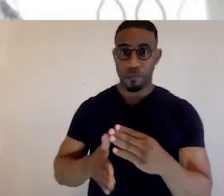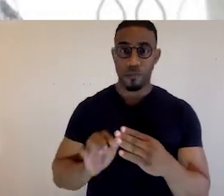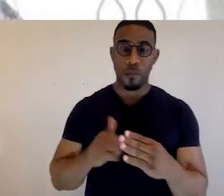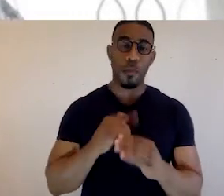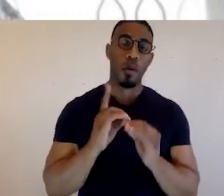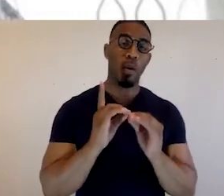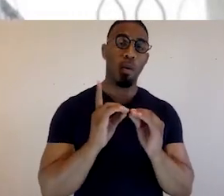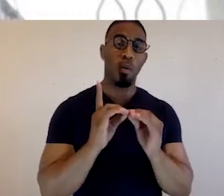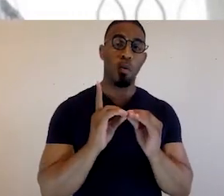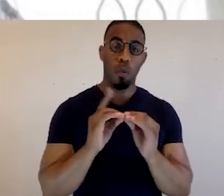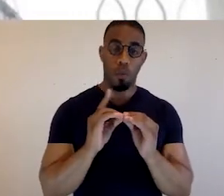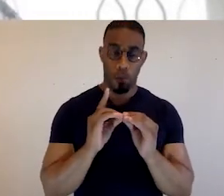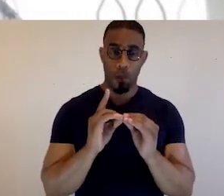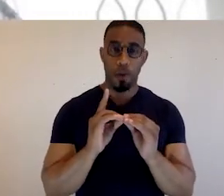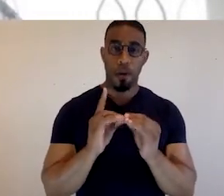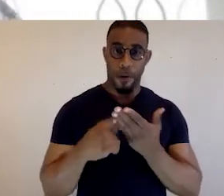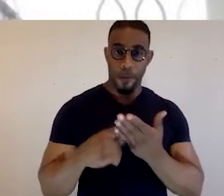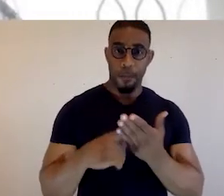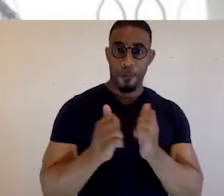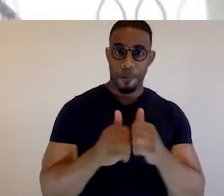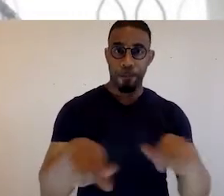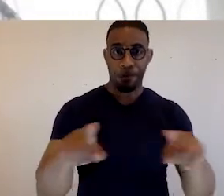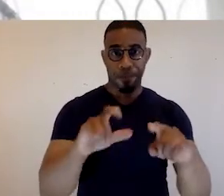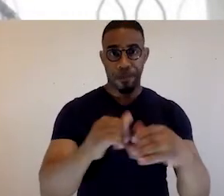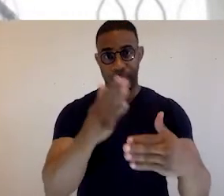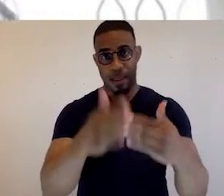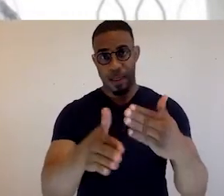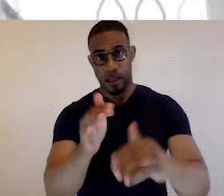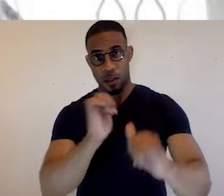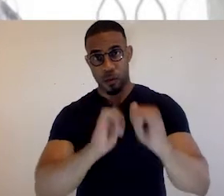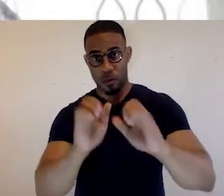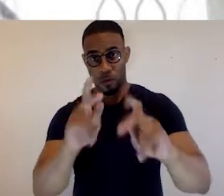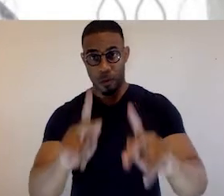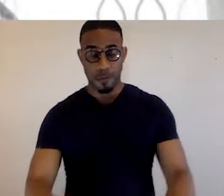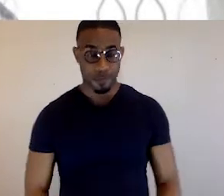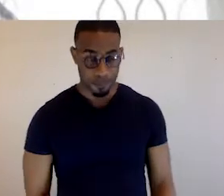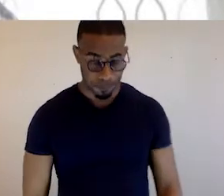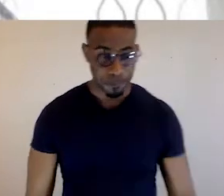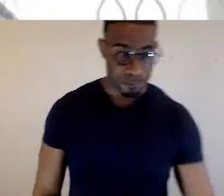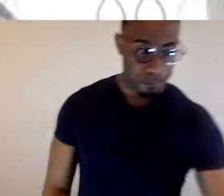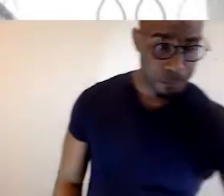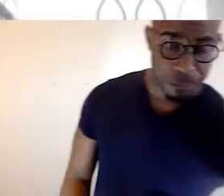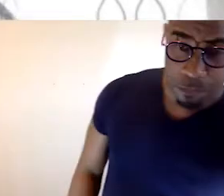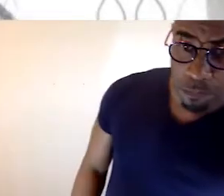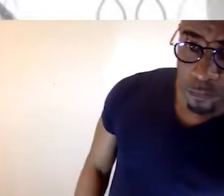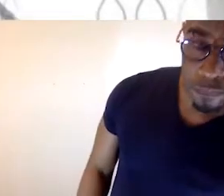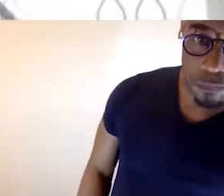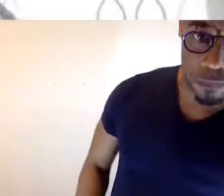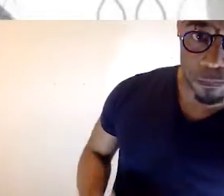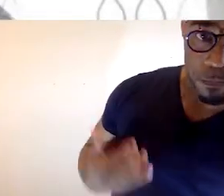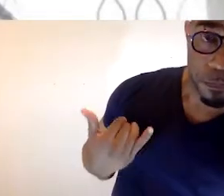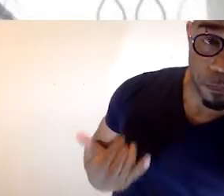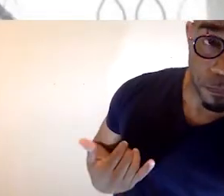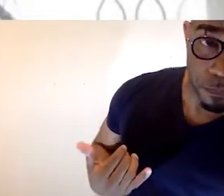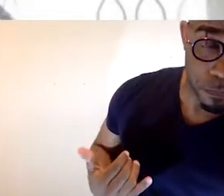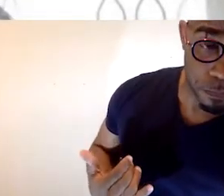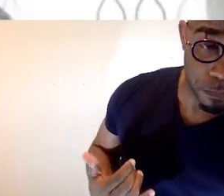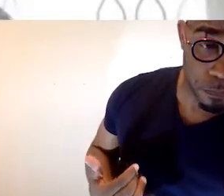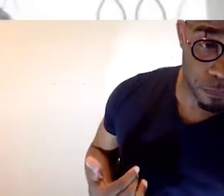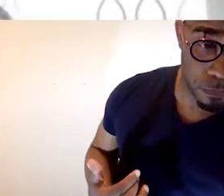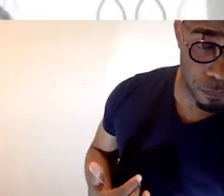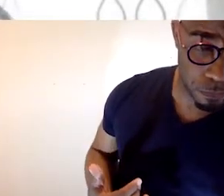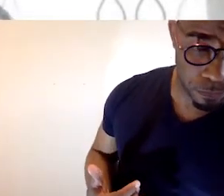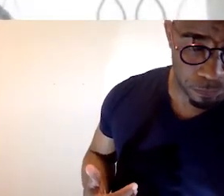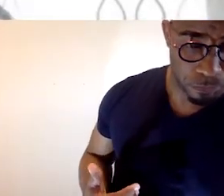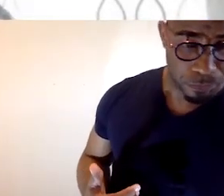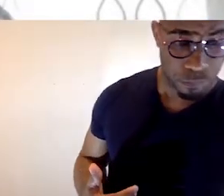one more conversation with you at the end of the show, uh, but right now I wanted to go over a few things as